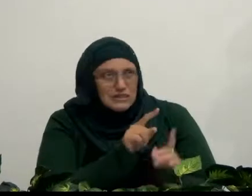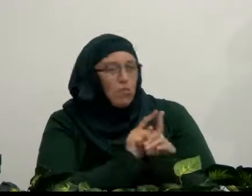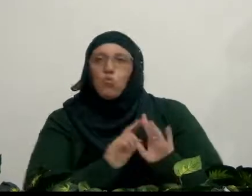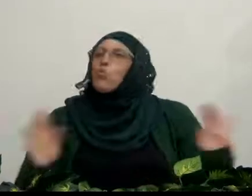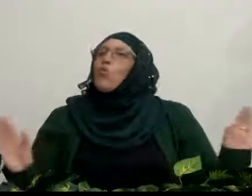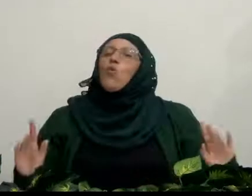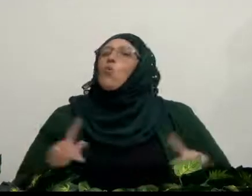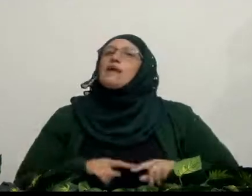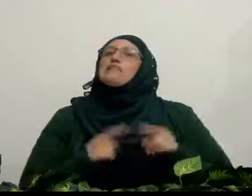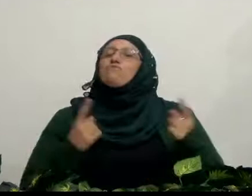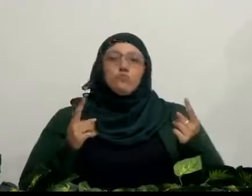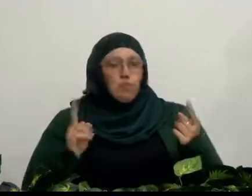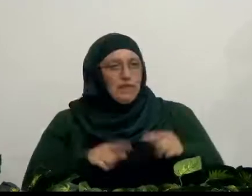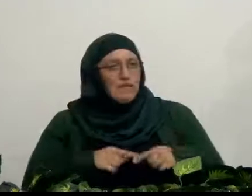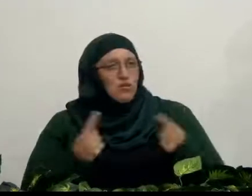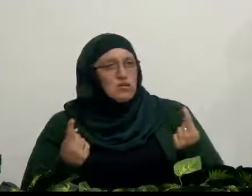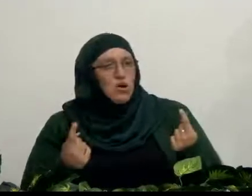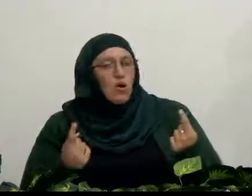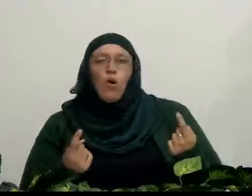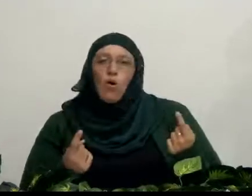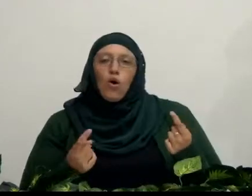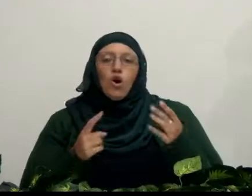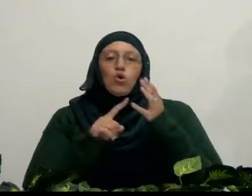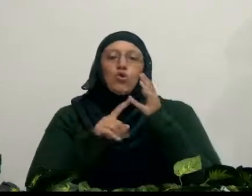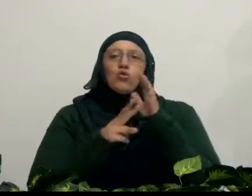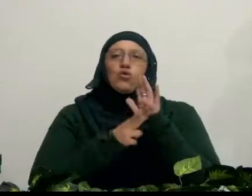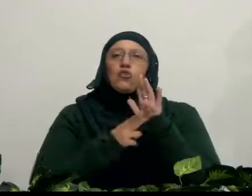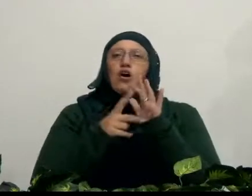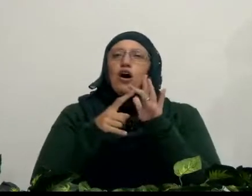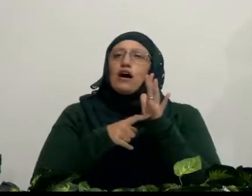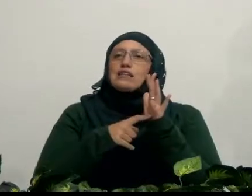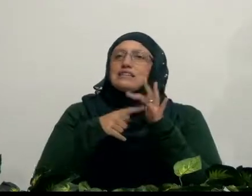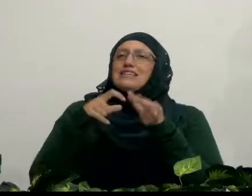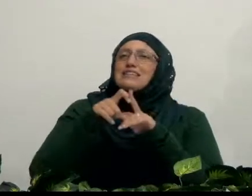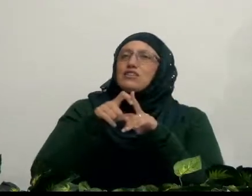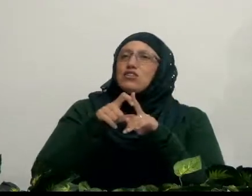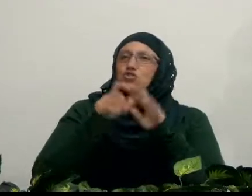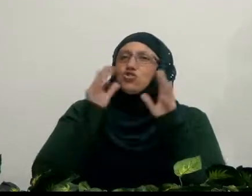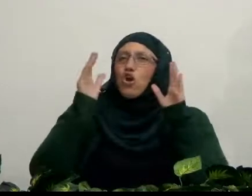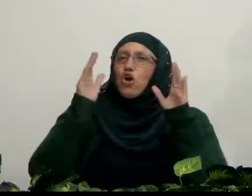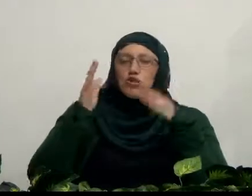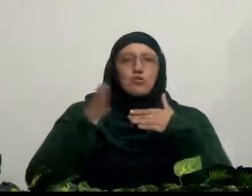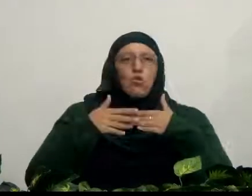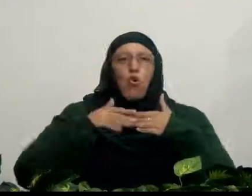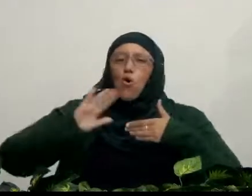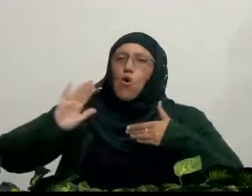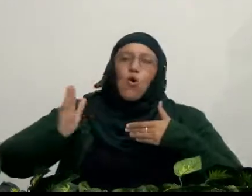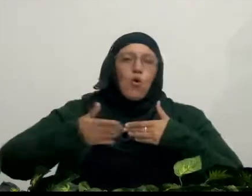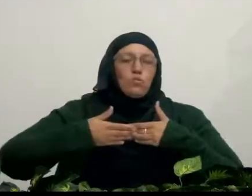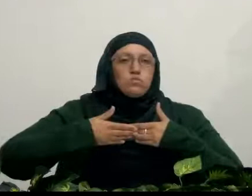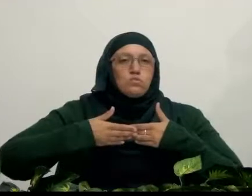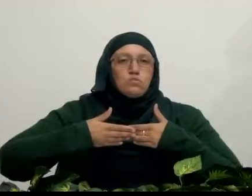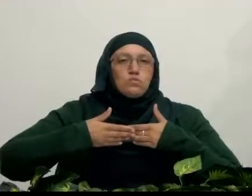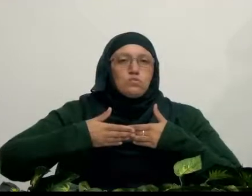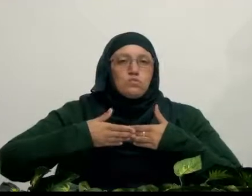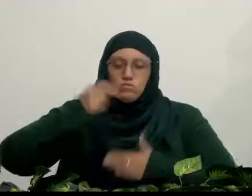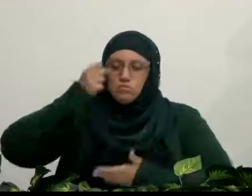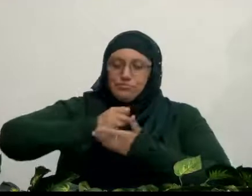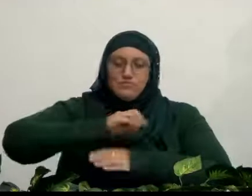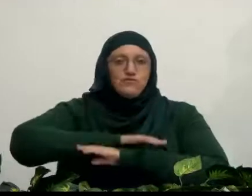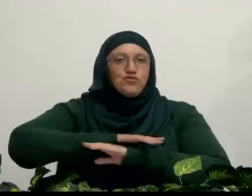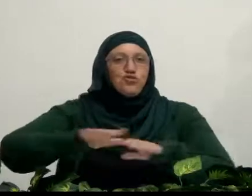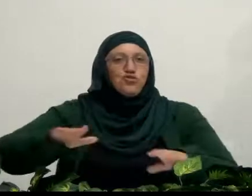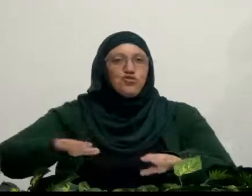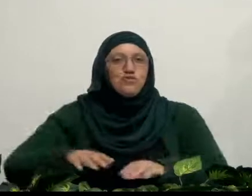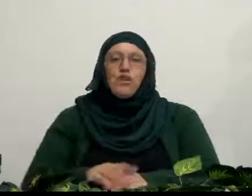are different. So what's the difference? He said, United Church, doors are closed. Stand clear. Already